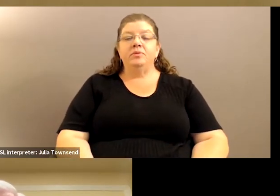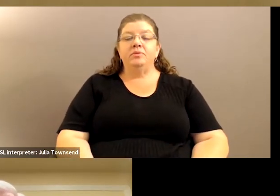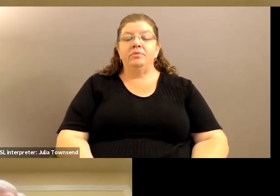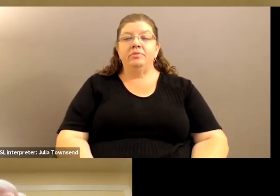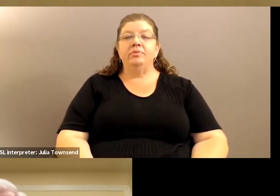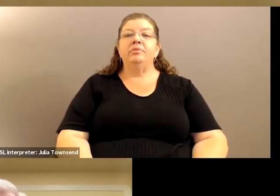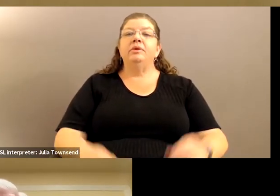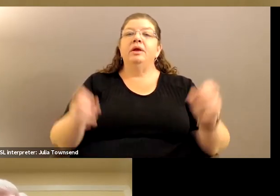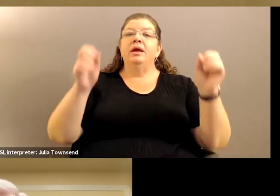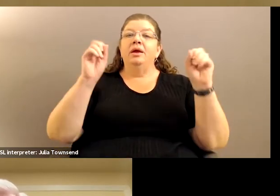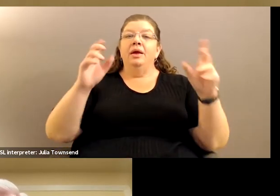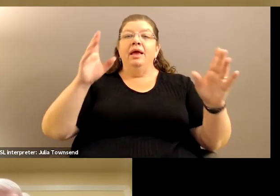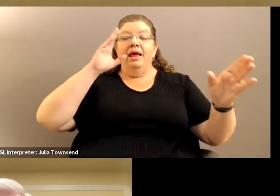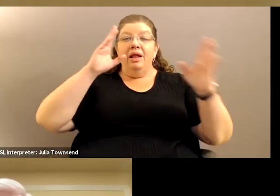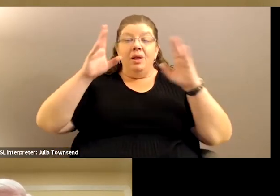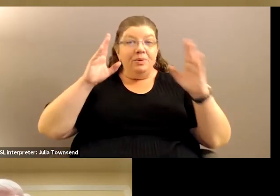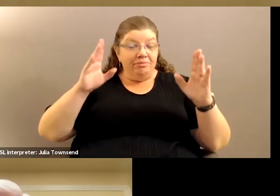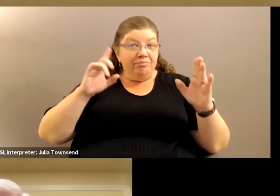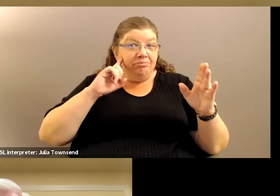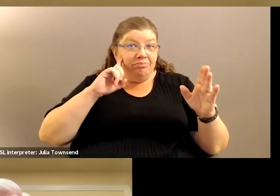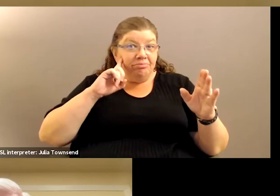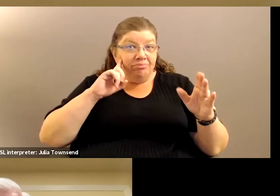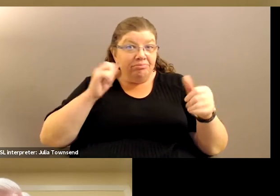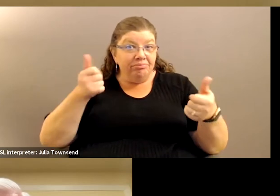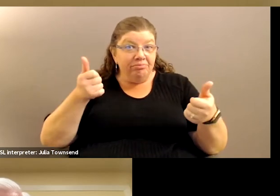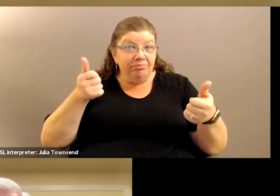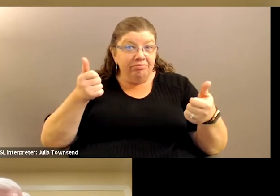okay uh hello sound check please